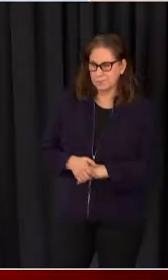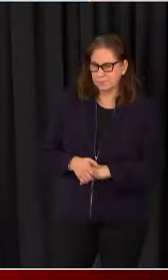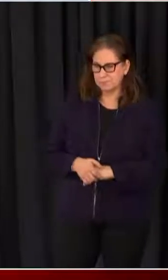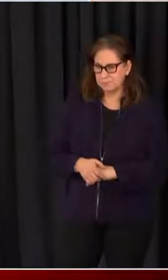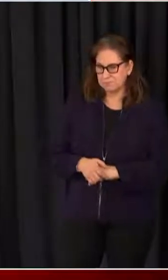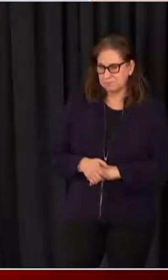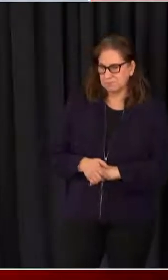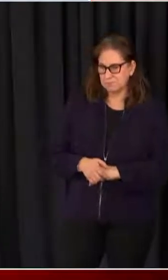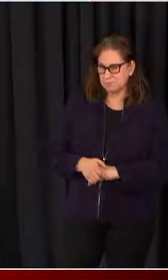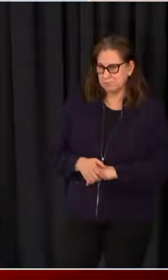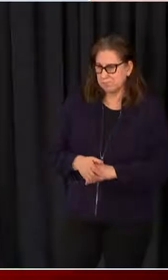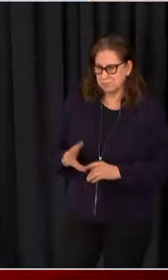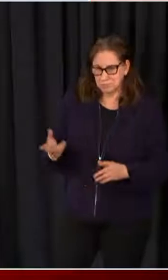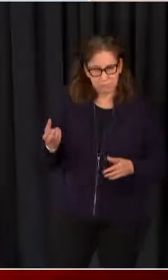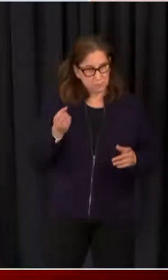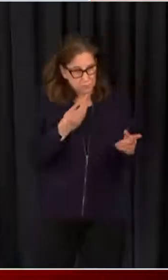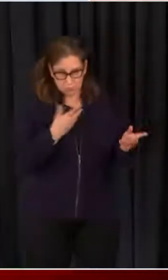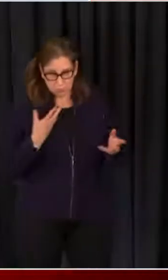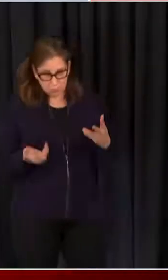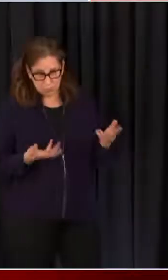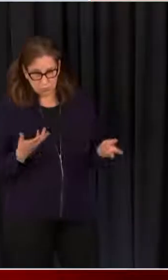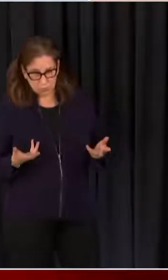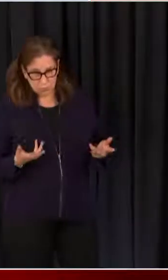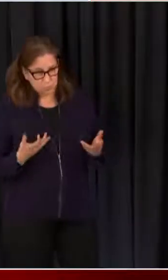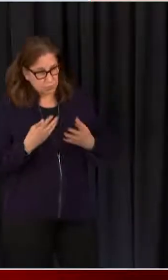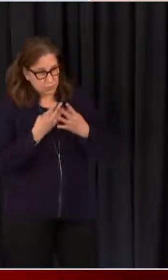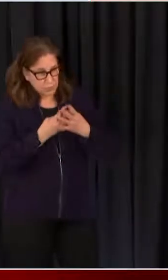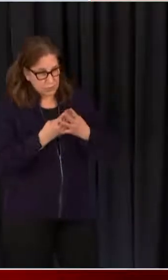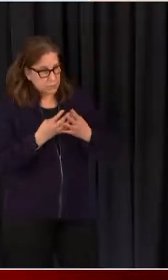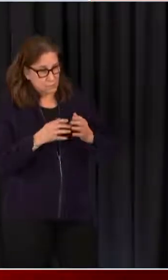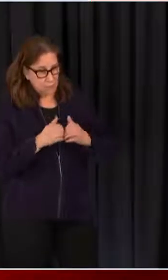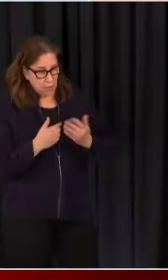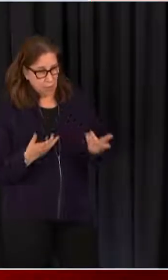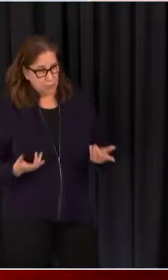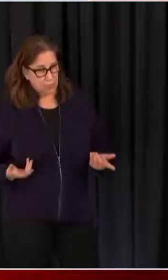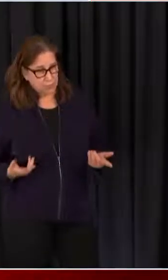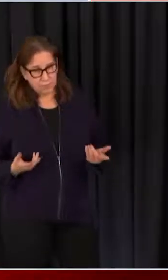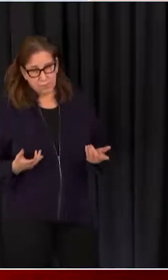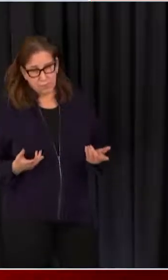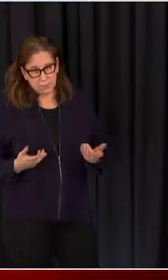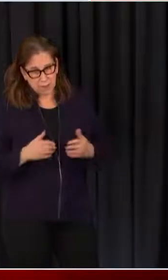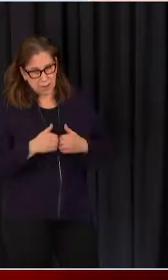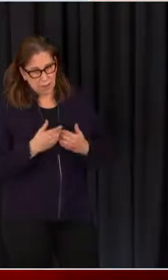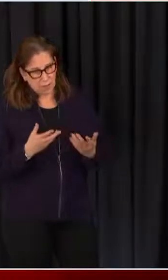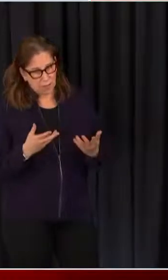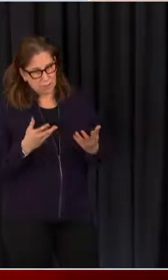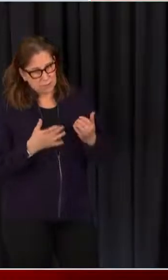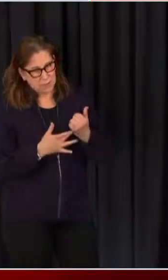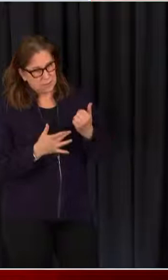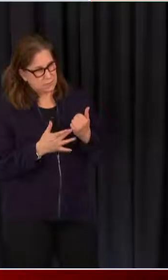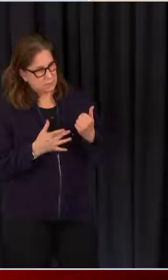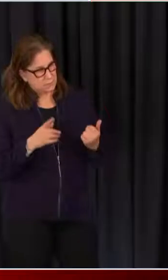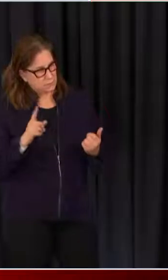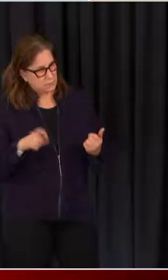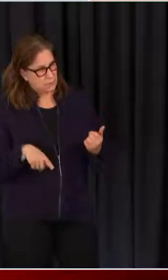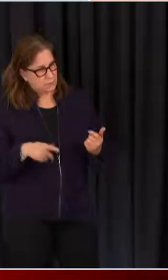So are you guys, how are you sorting this? Is it through, this is a technical question, but is it? It is a